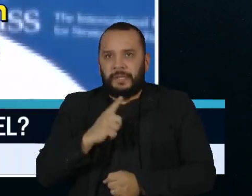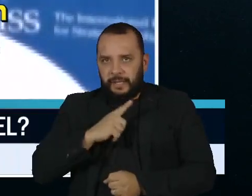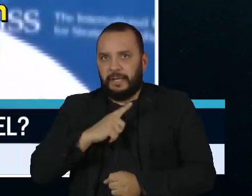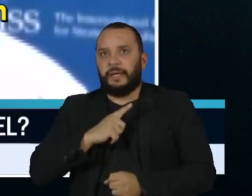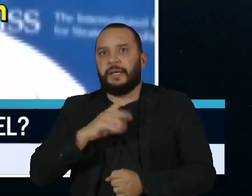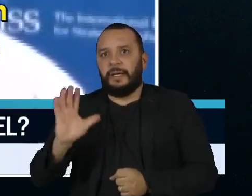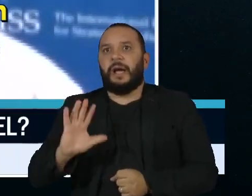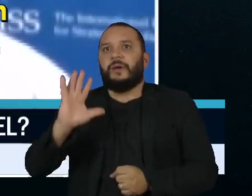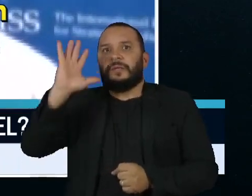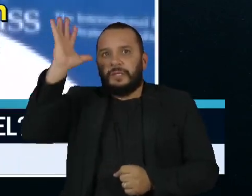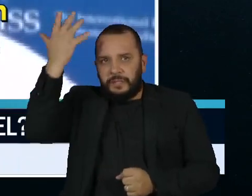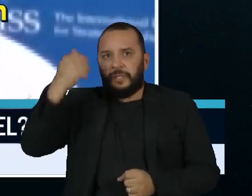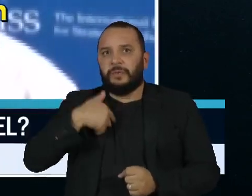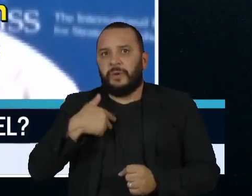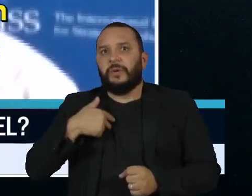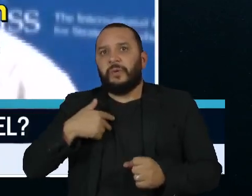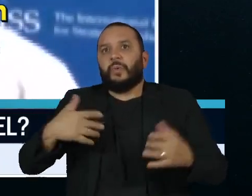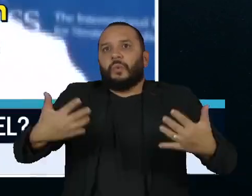to the